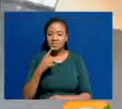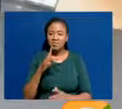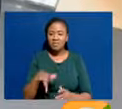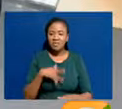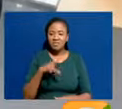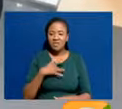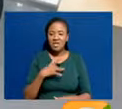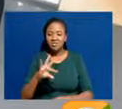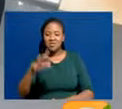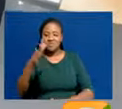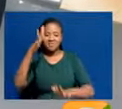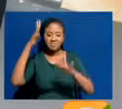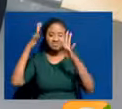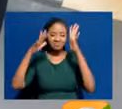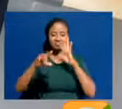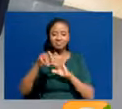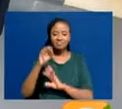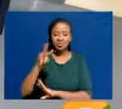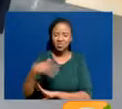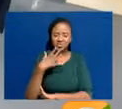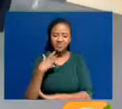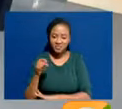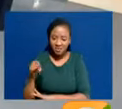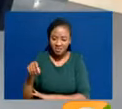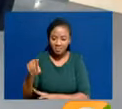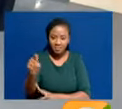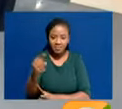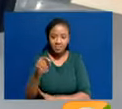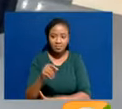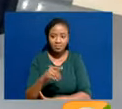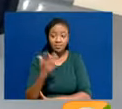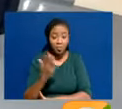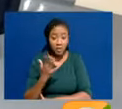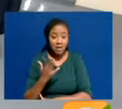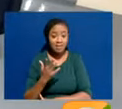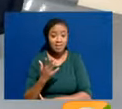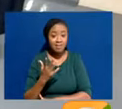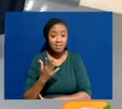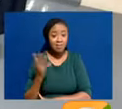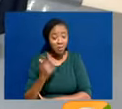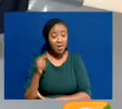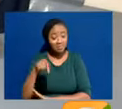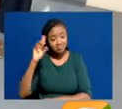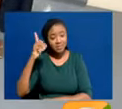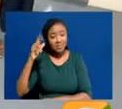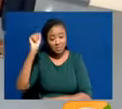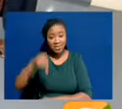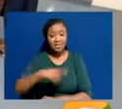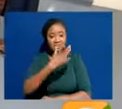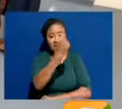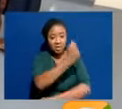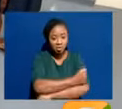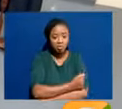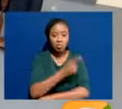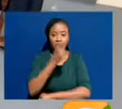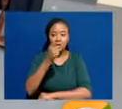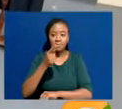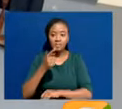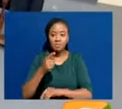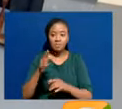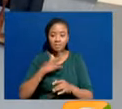2,500 trees, and we've already done 500,000. Trees? Yes. Where? In Nairobi. Where? All across. In schools, in institutions. On my birthday,